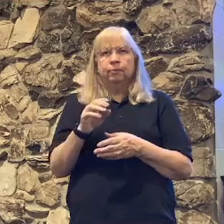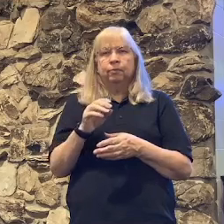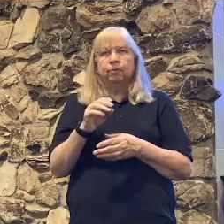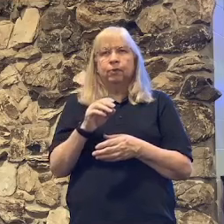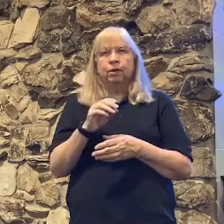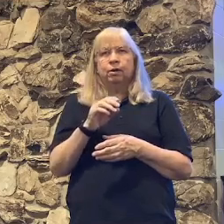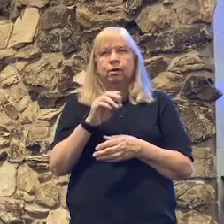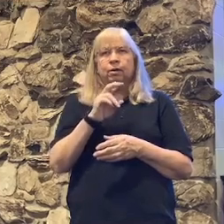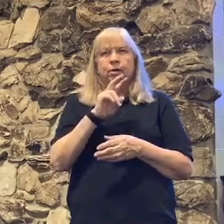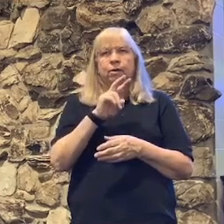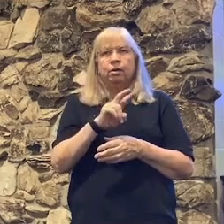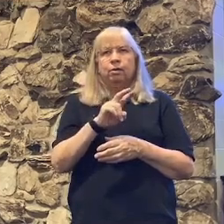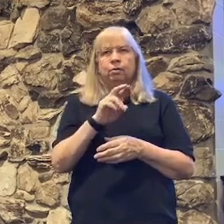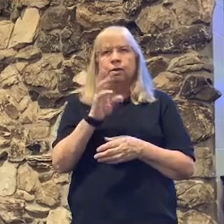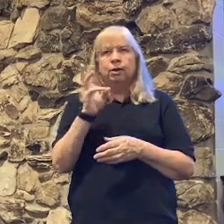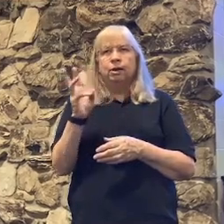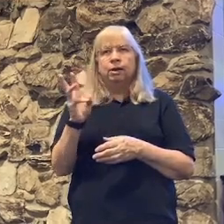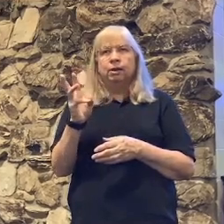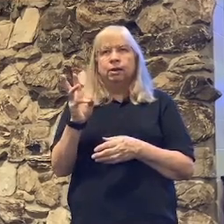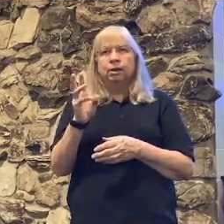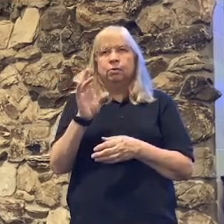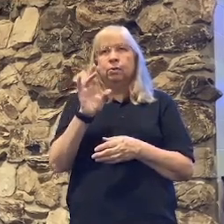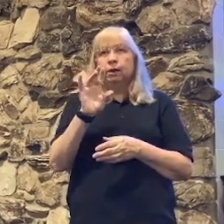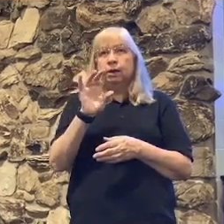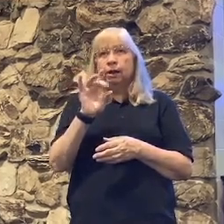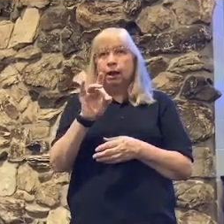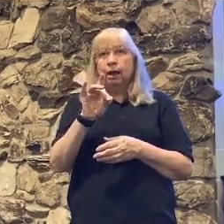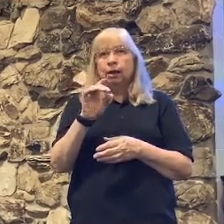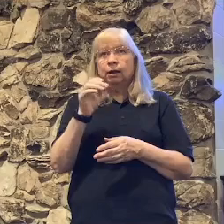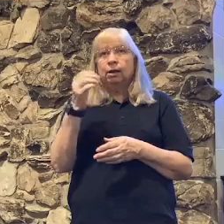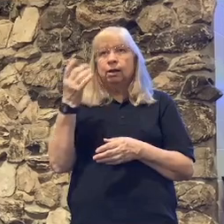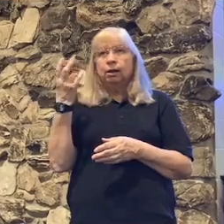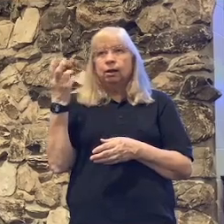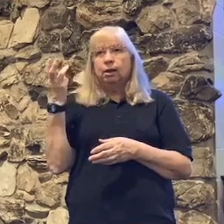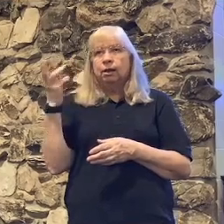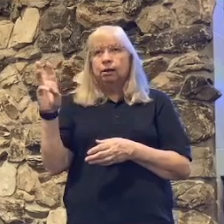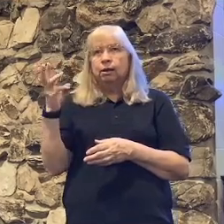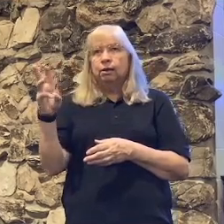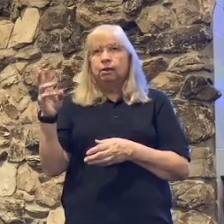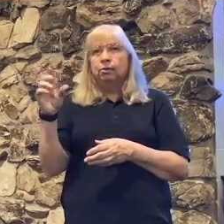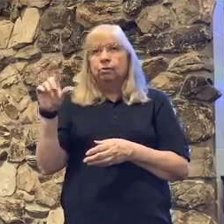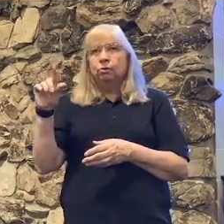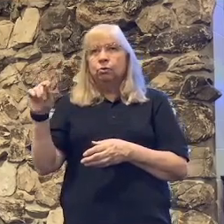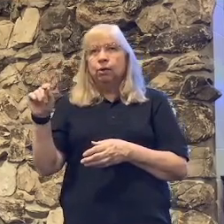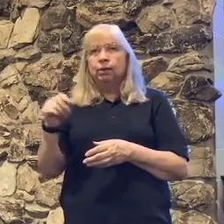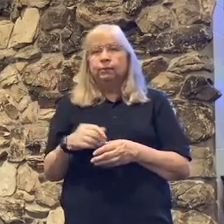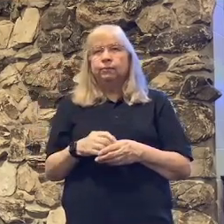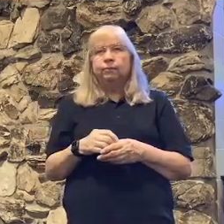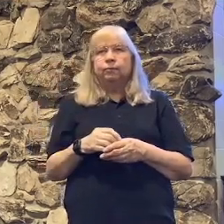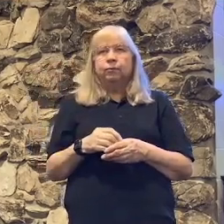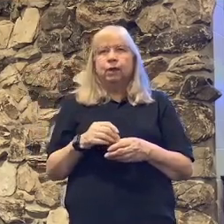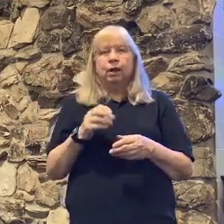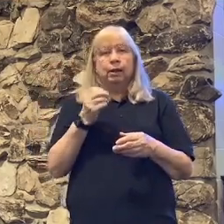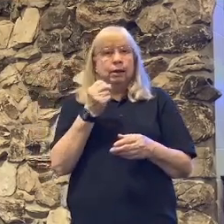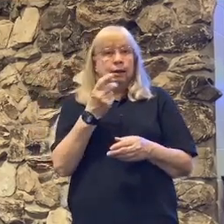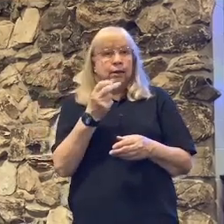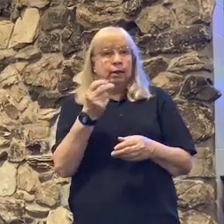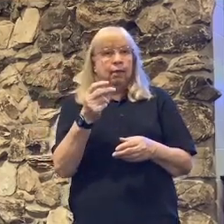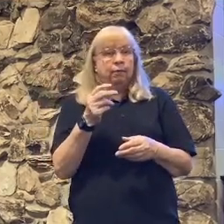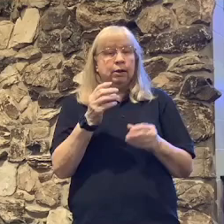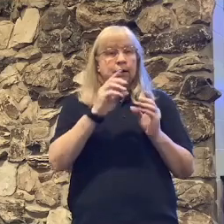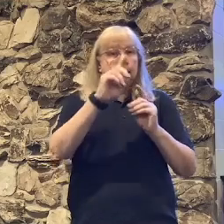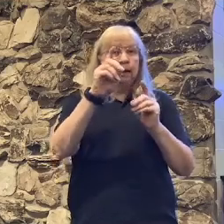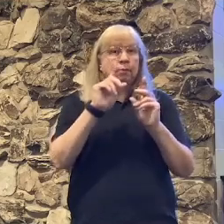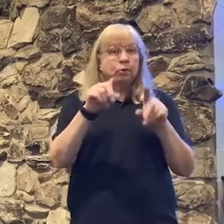Today's reading is Matthew 28:16-20. Now the 7 disciples went to